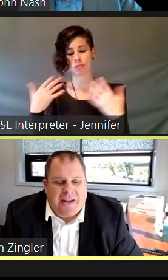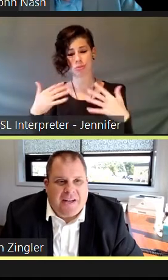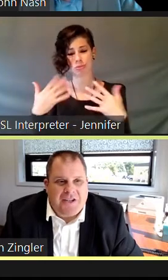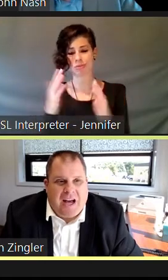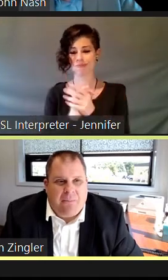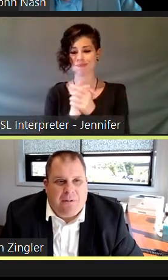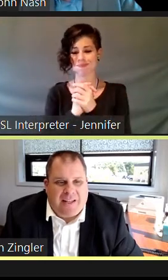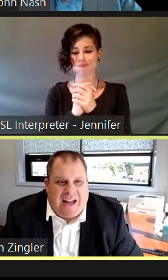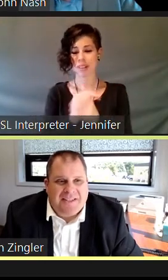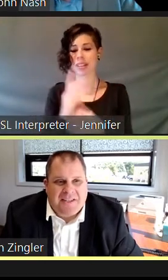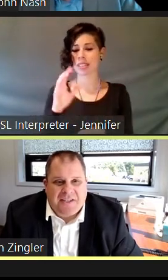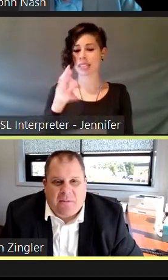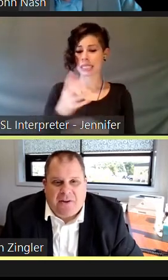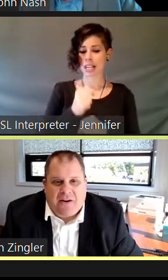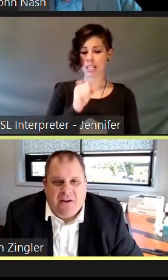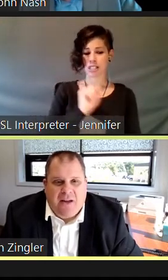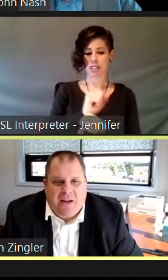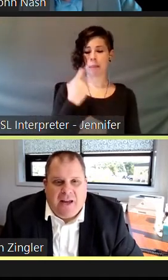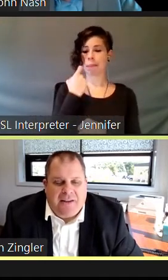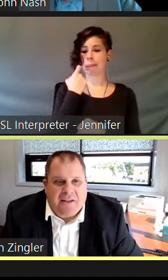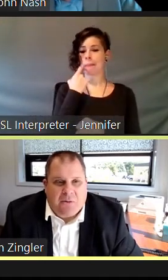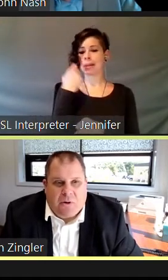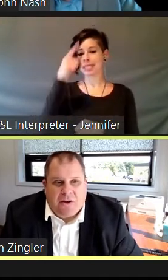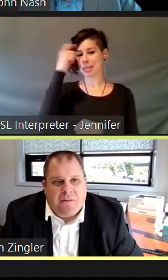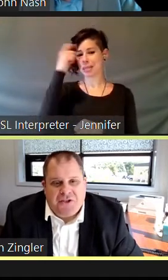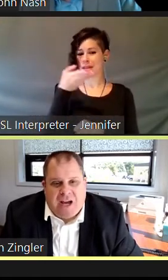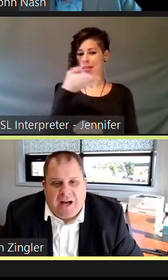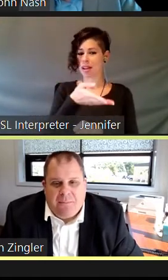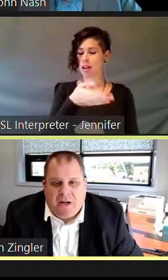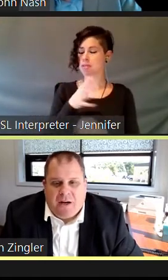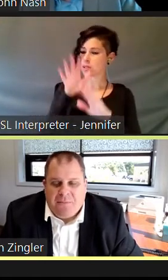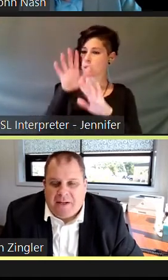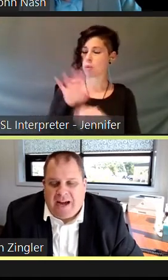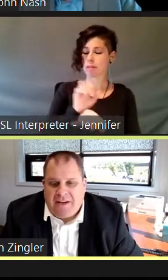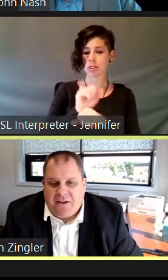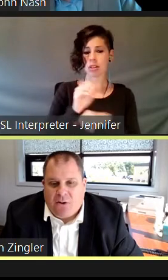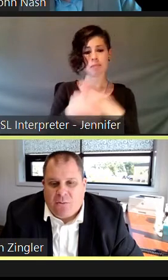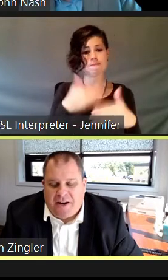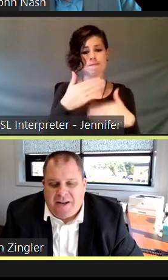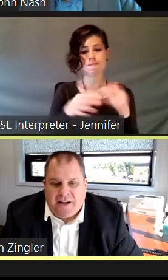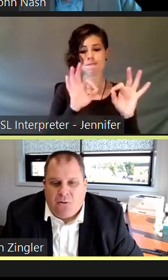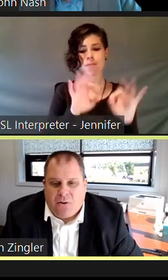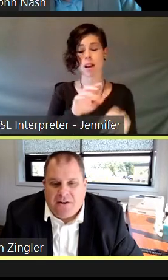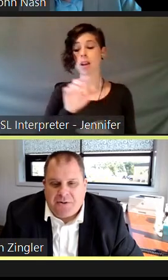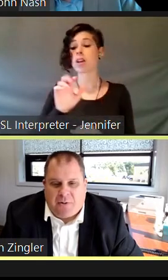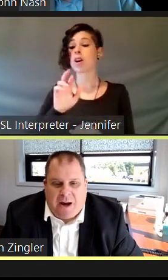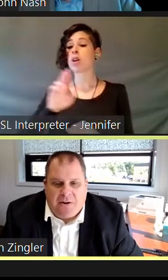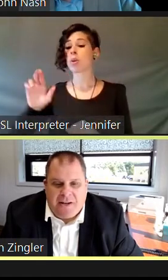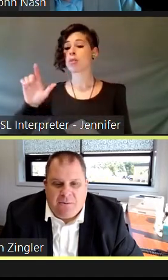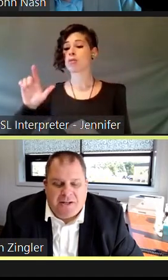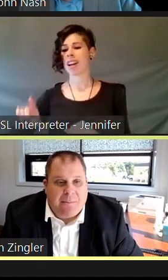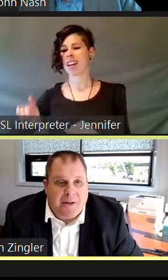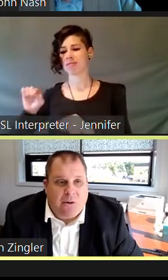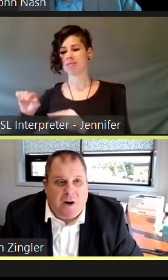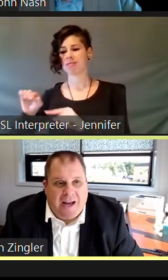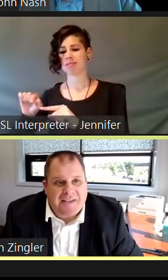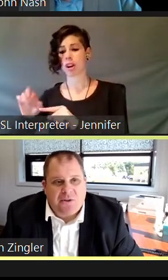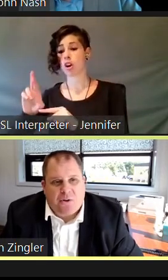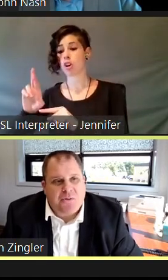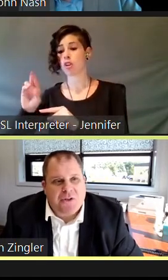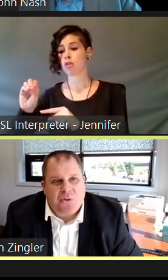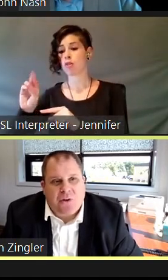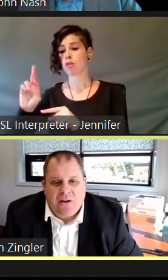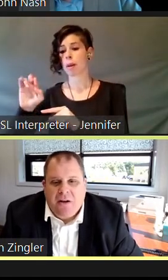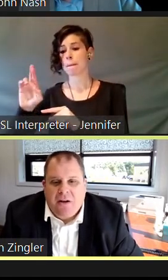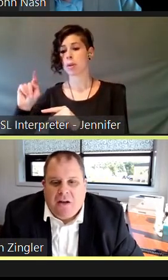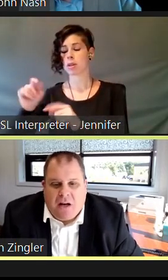point. He got a job last summer there and does a wonderful job. The guy in the lower right-hand corner is Robert. He works at Big Y. It's a